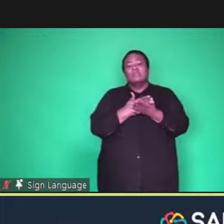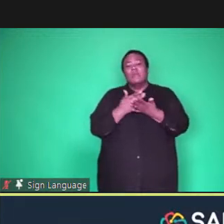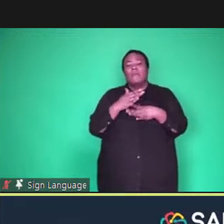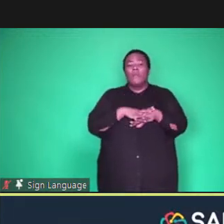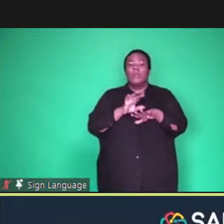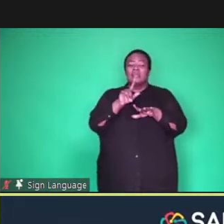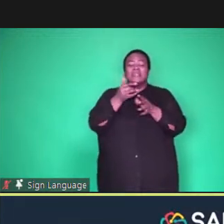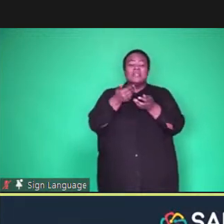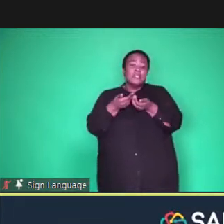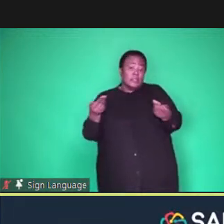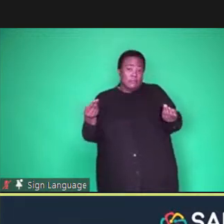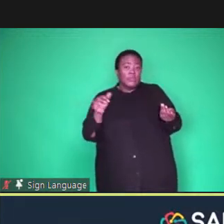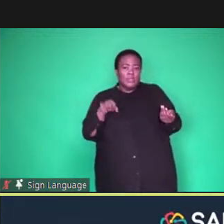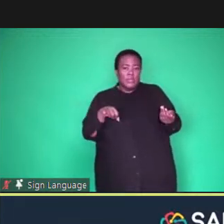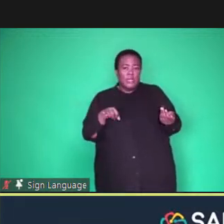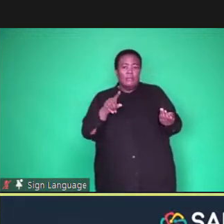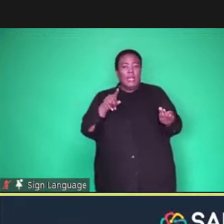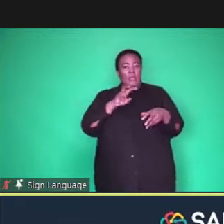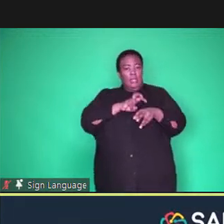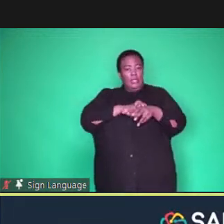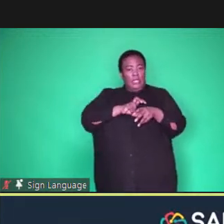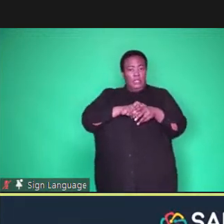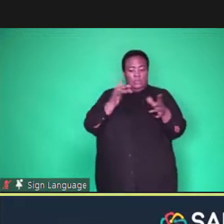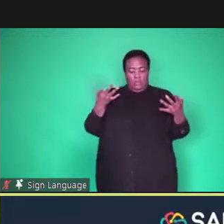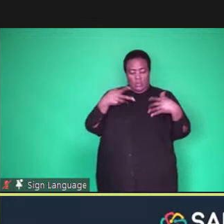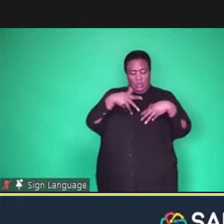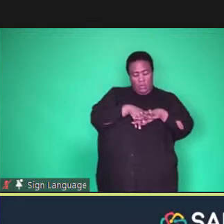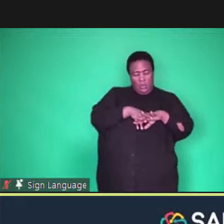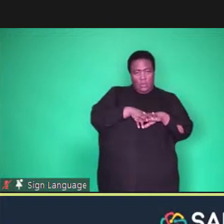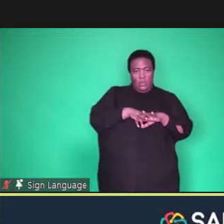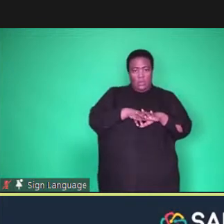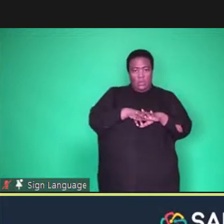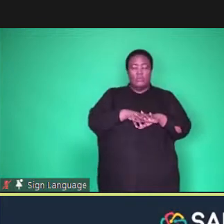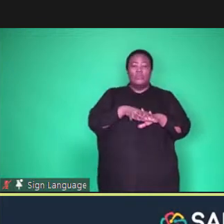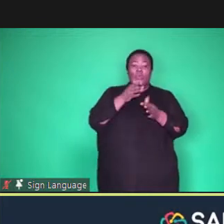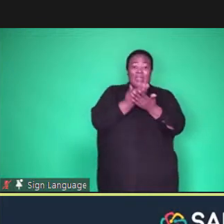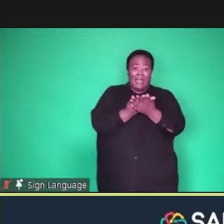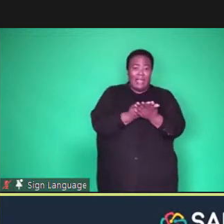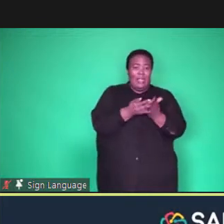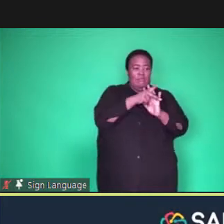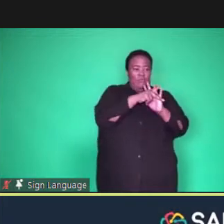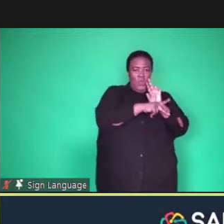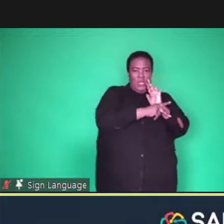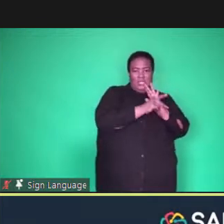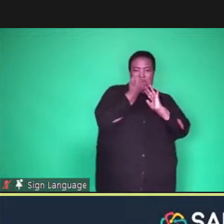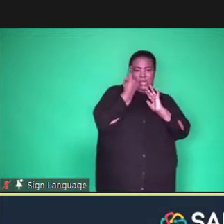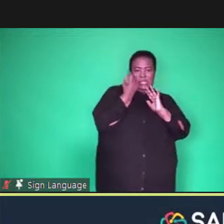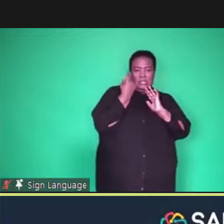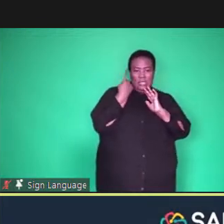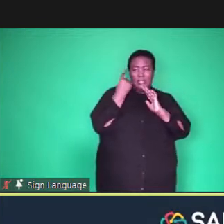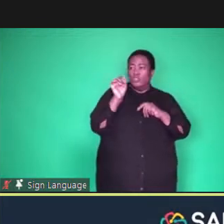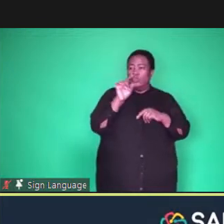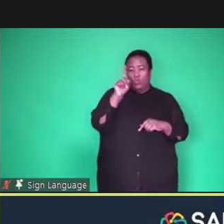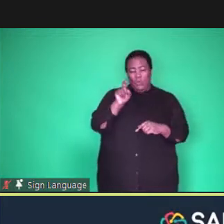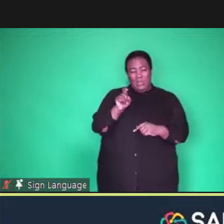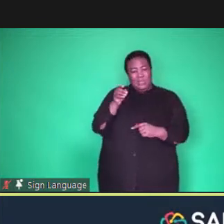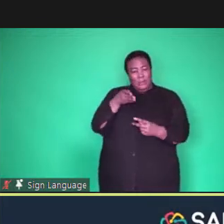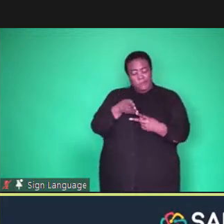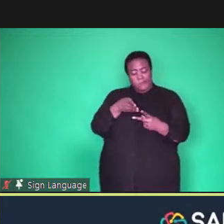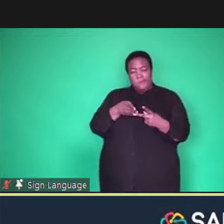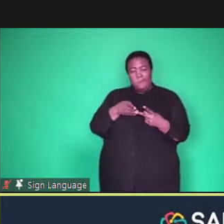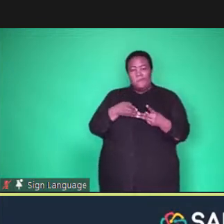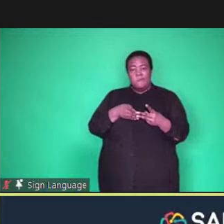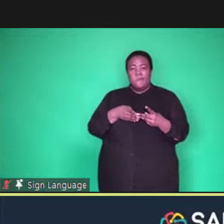narratives that do need to be integrated for understanding the policy. The kinds of questions here are as